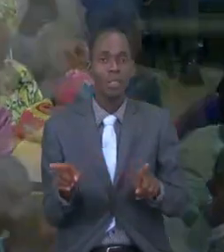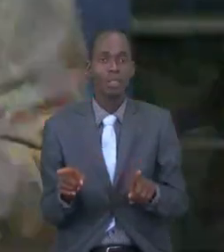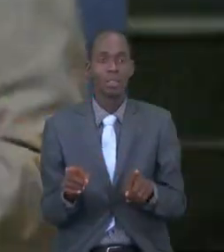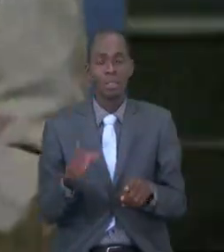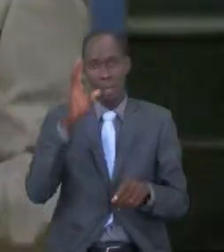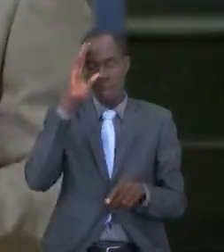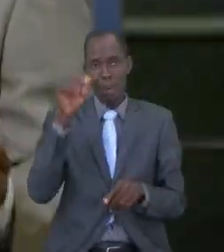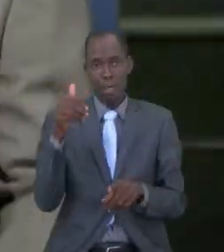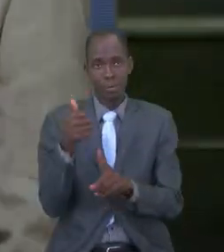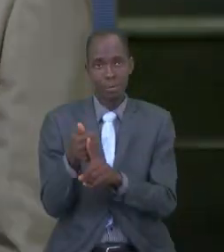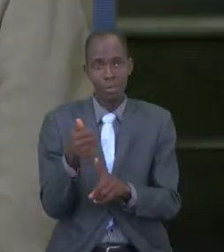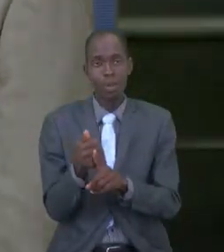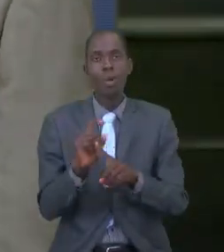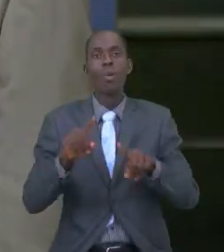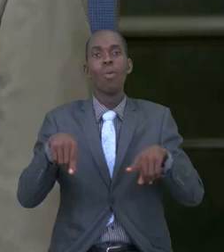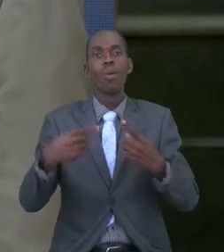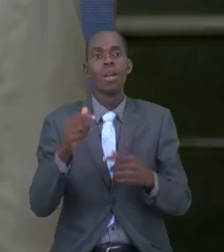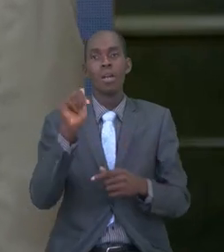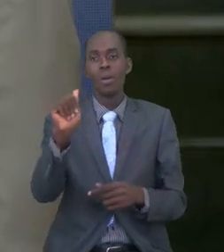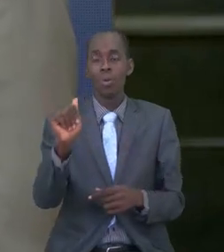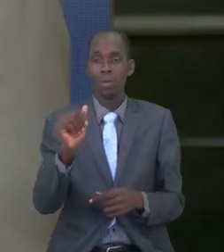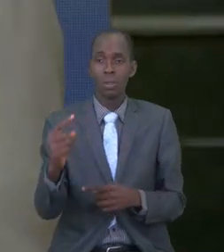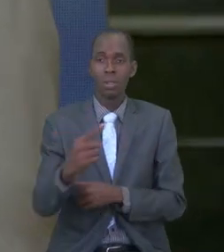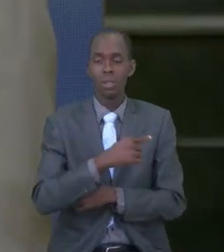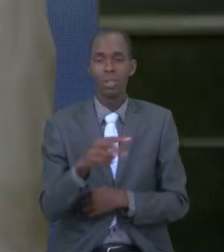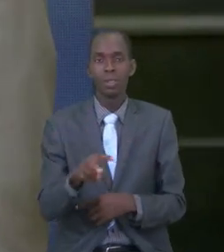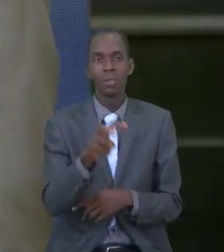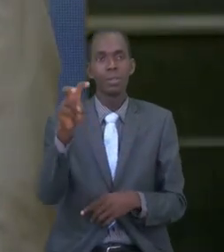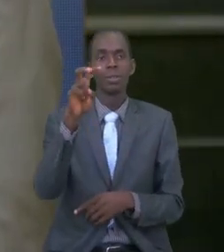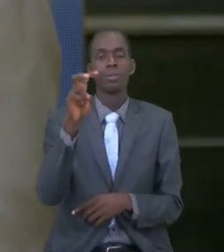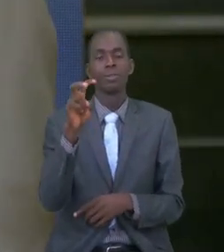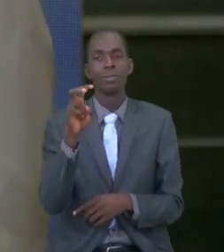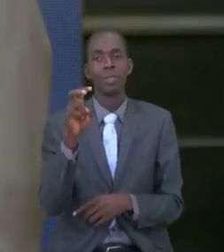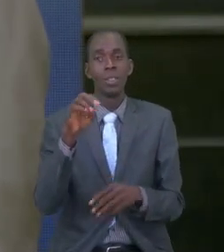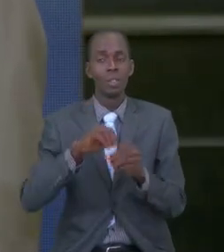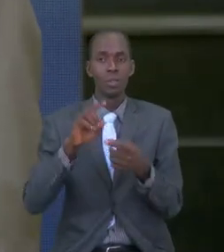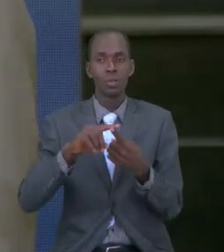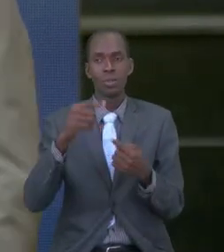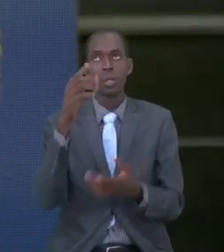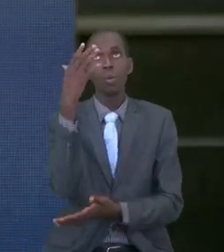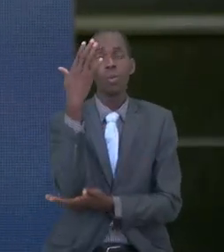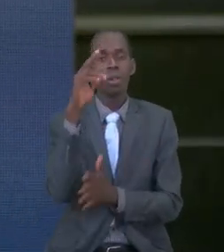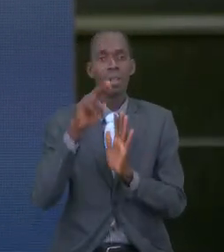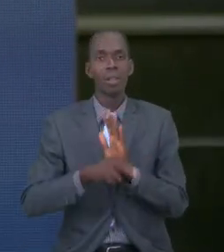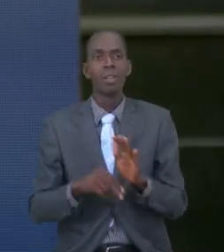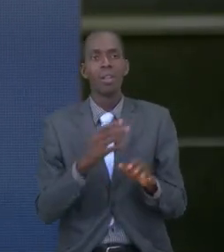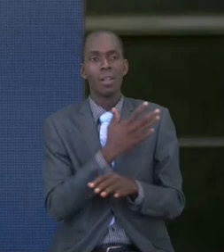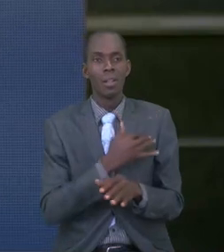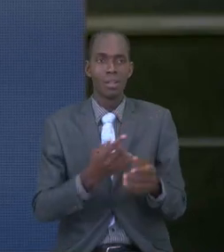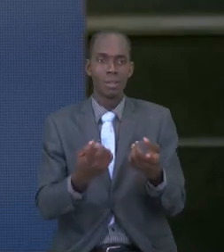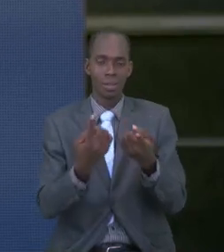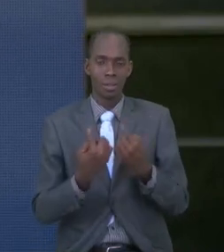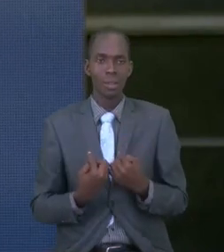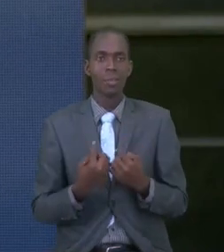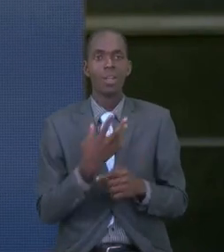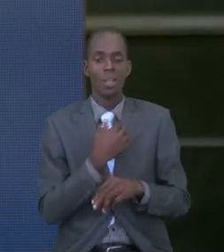he himself went a day's journey into the wilderness and came and